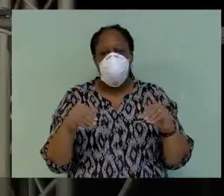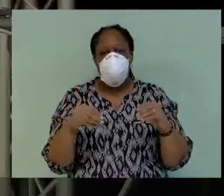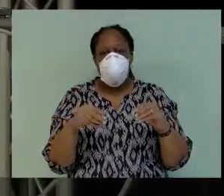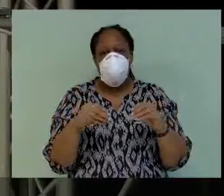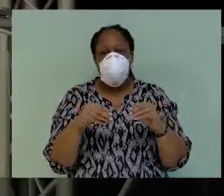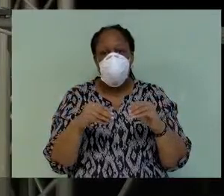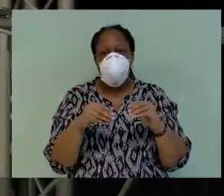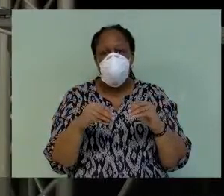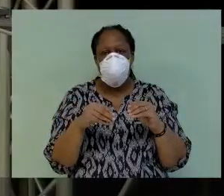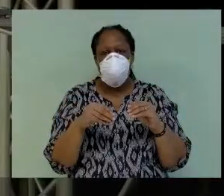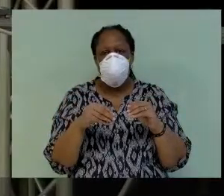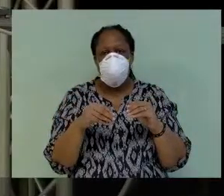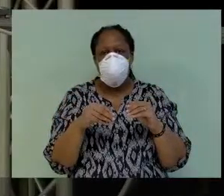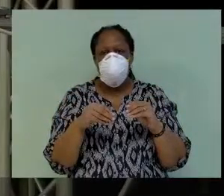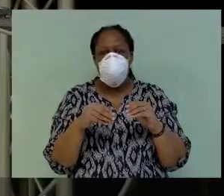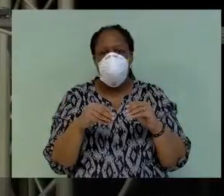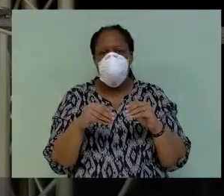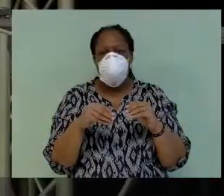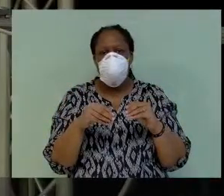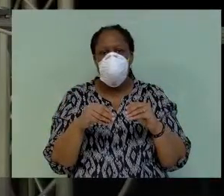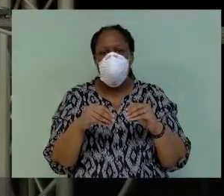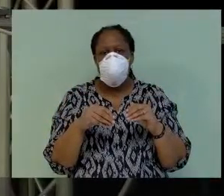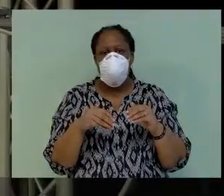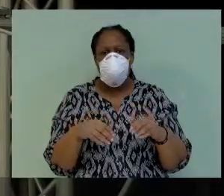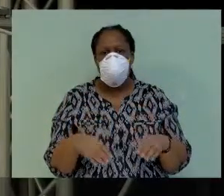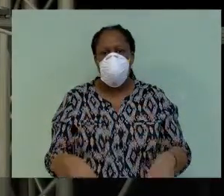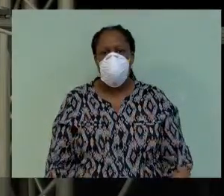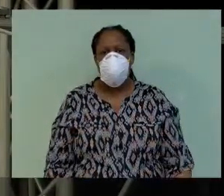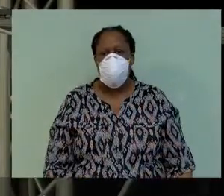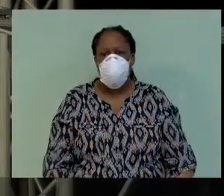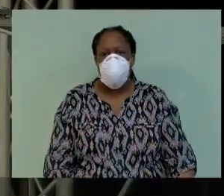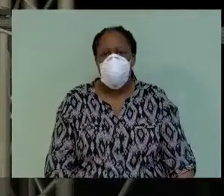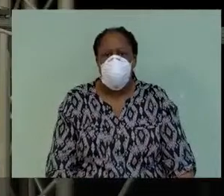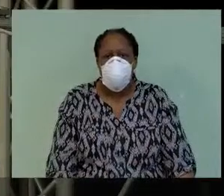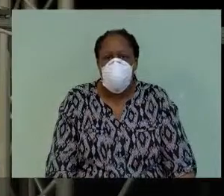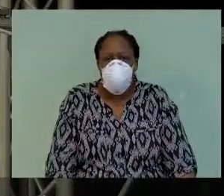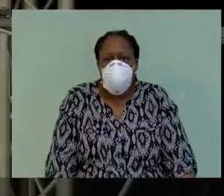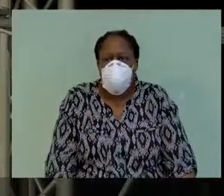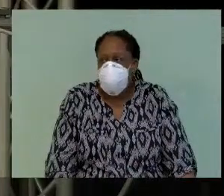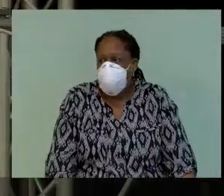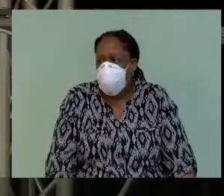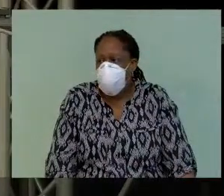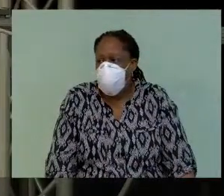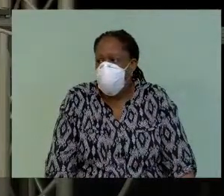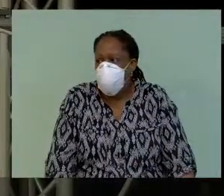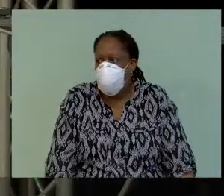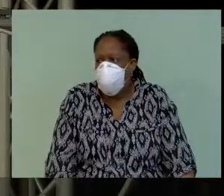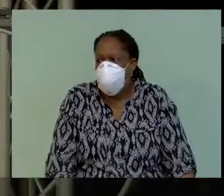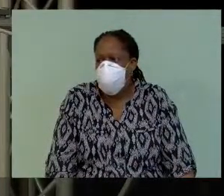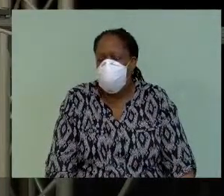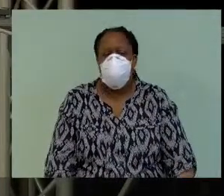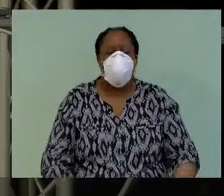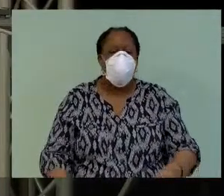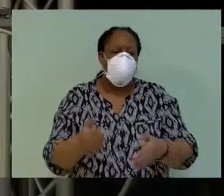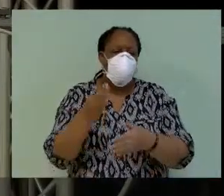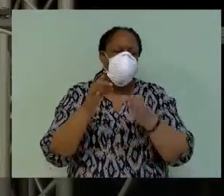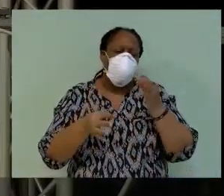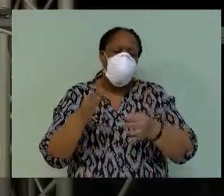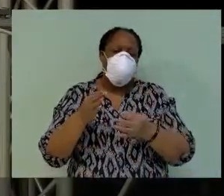close their shop at 7:50 p.m., then go home? I can answer that one.